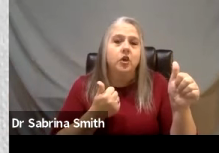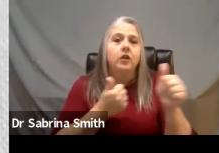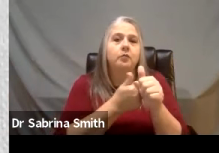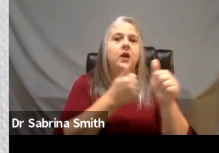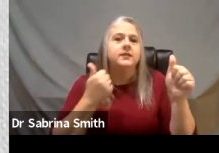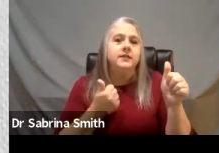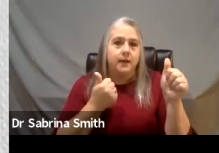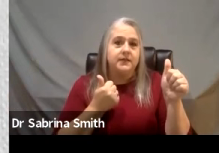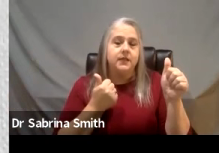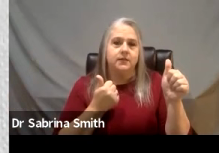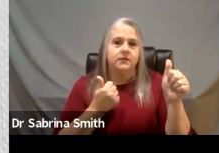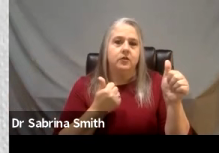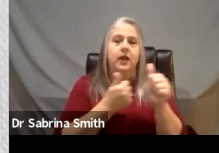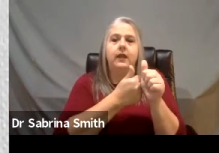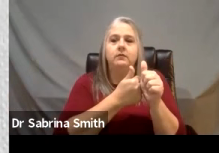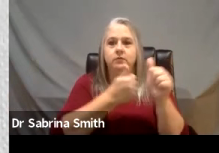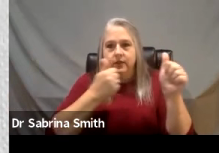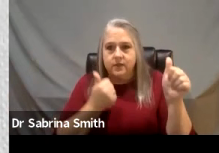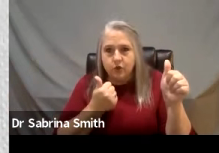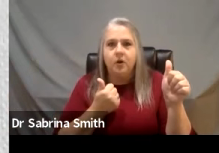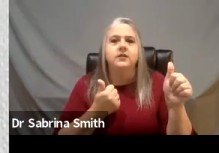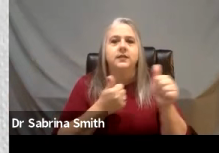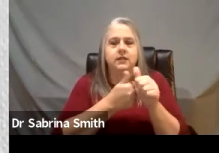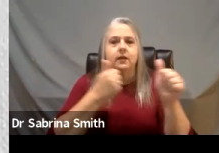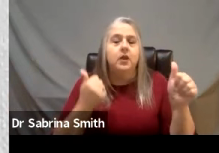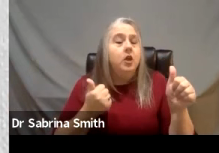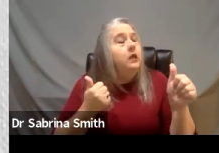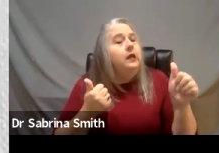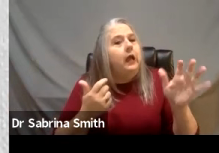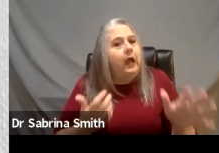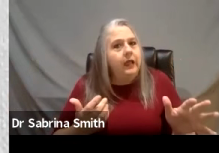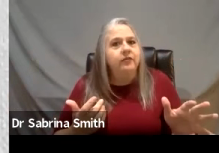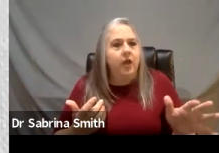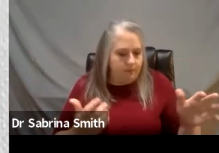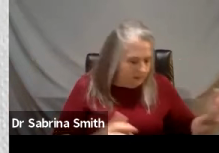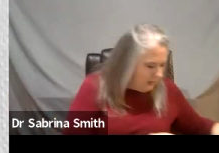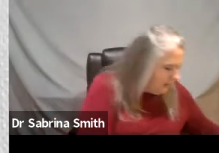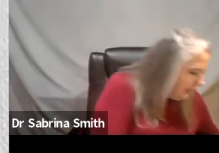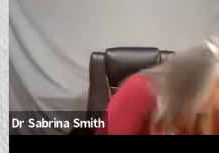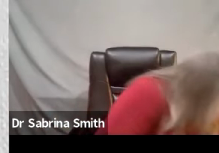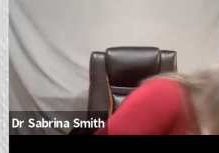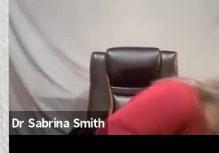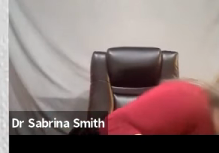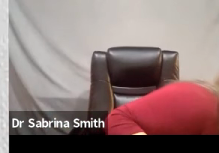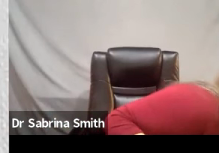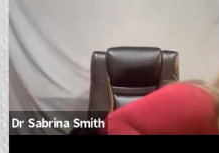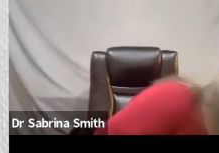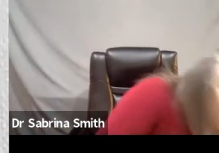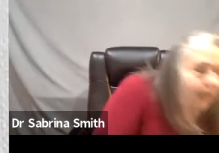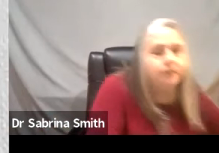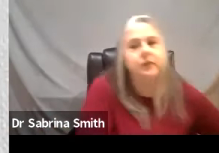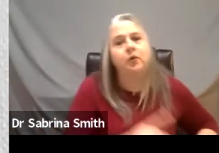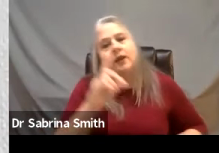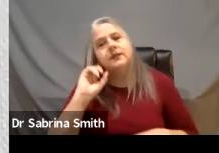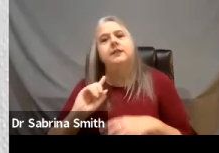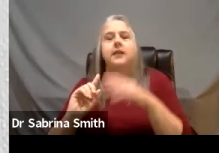I was taught processing time is this, okay? This is your processing time. I have come to learn